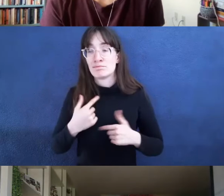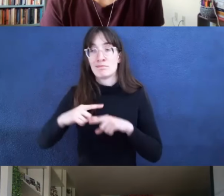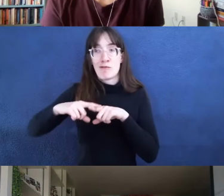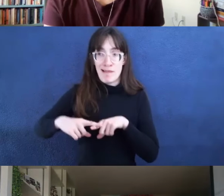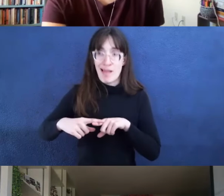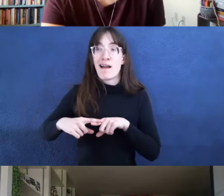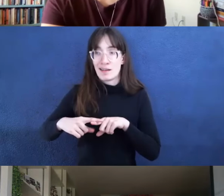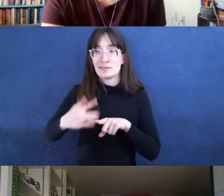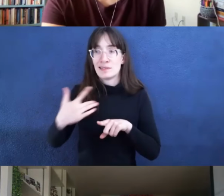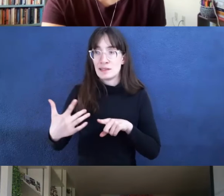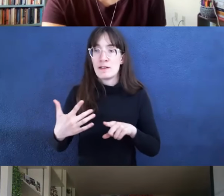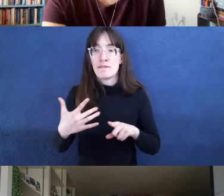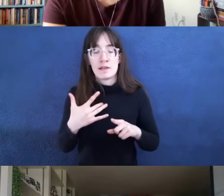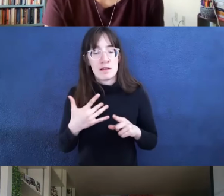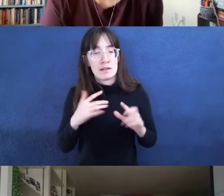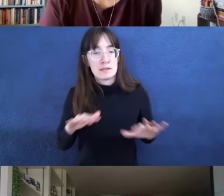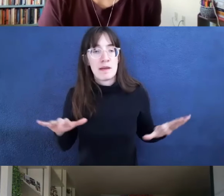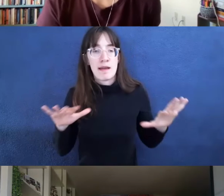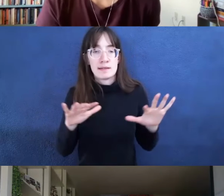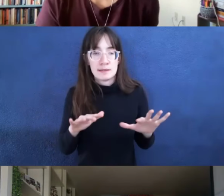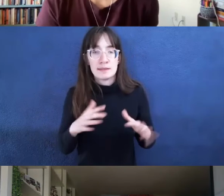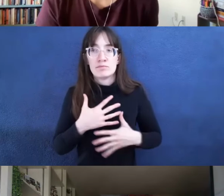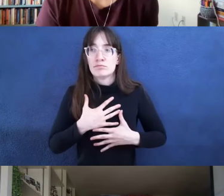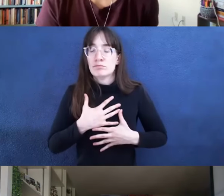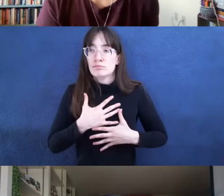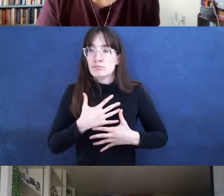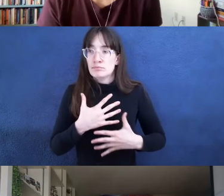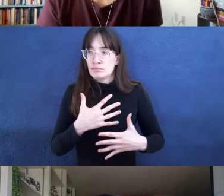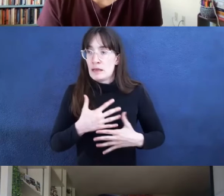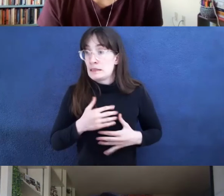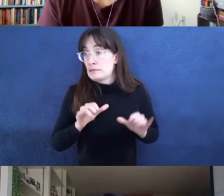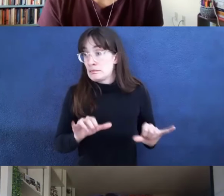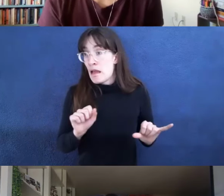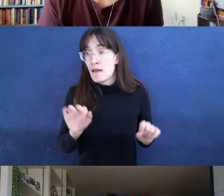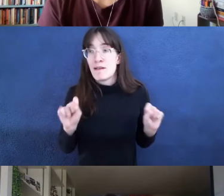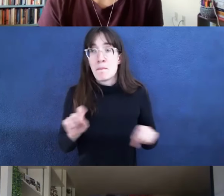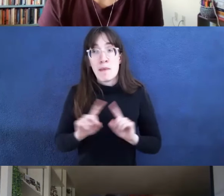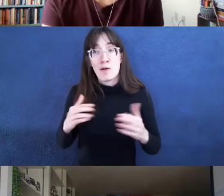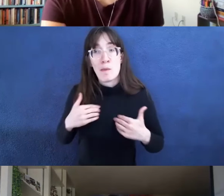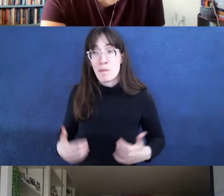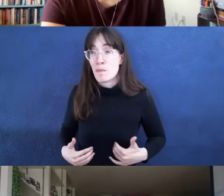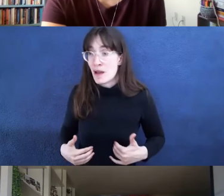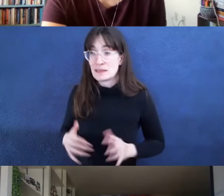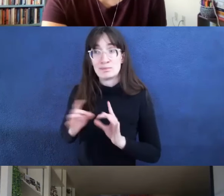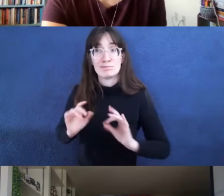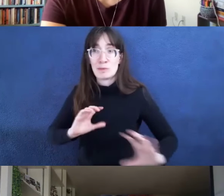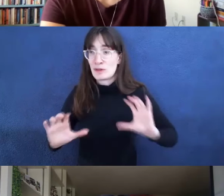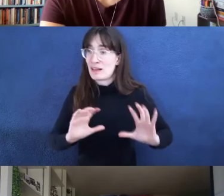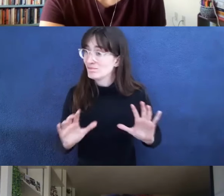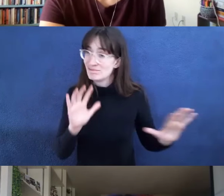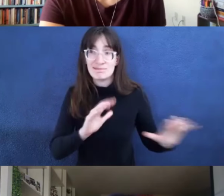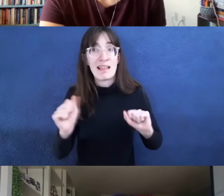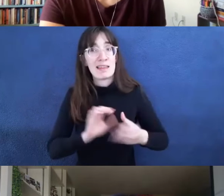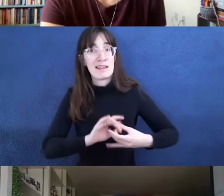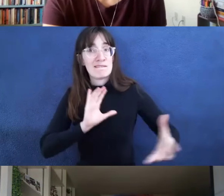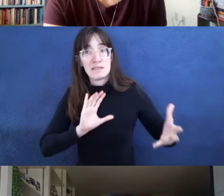to have that space and stay in the space. But sometimes your body might be telling you to leave that space too. So I think